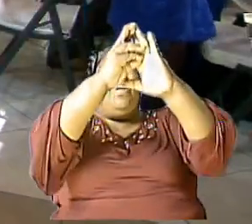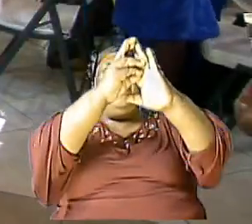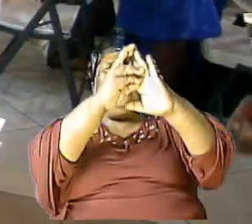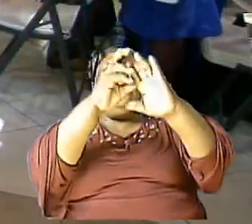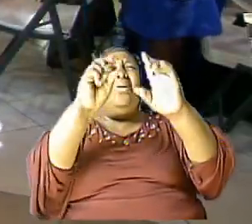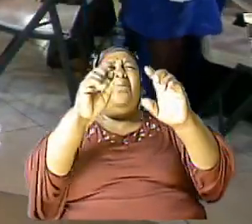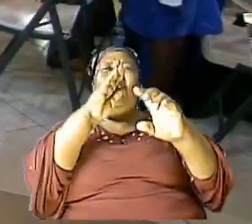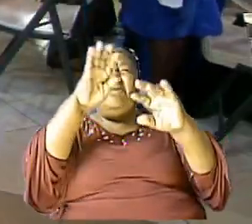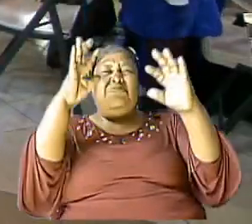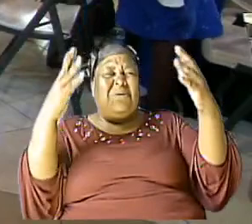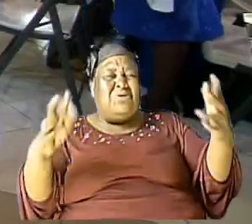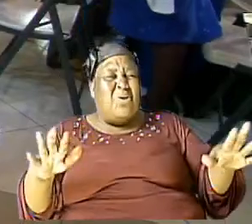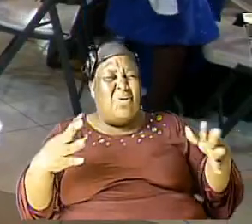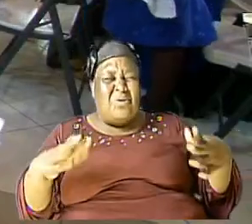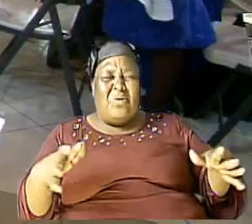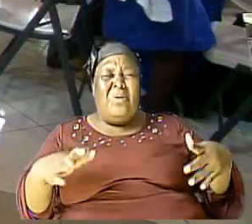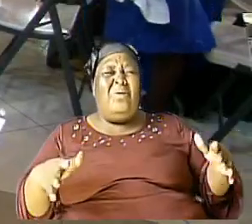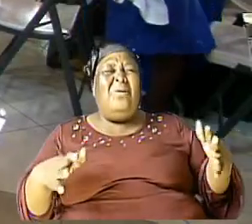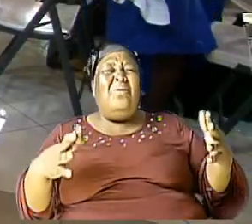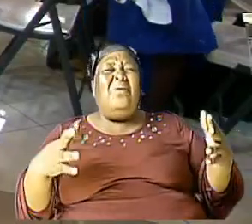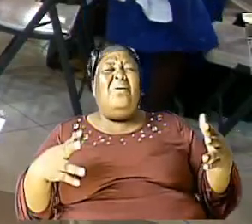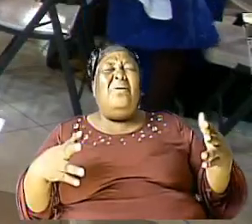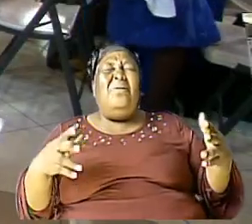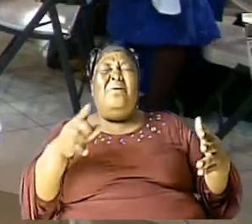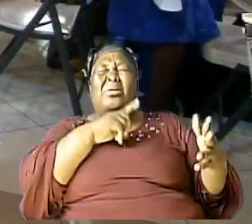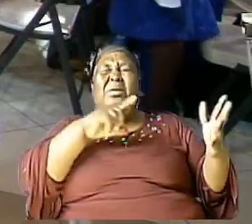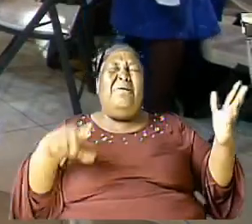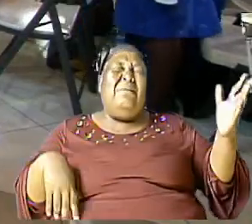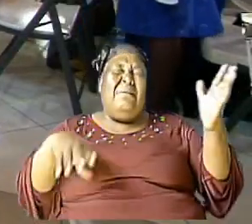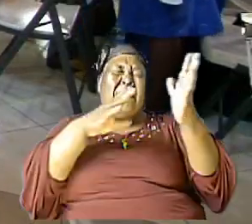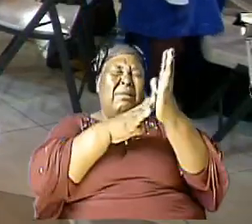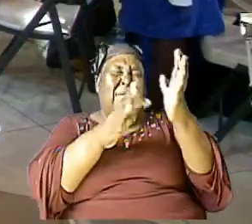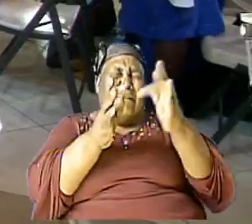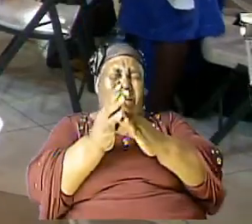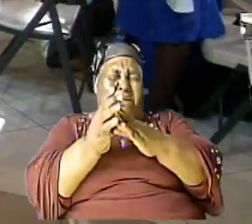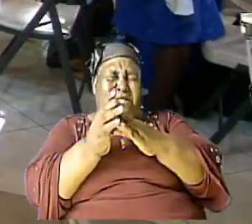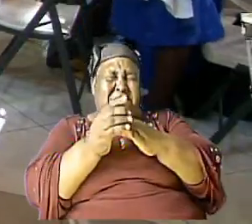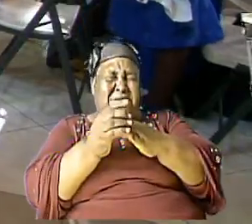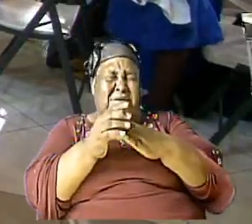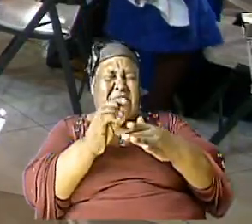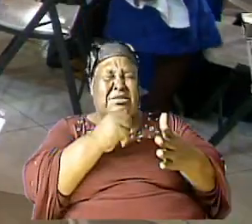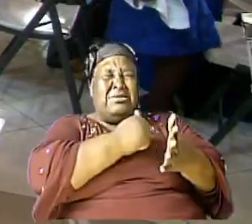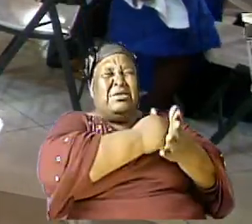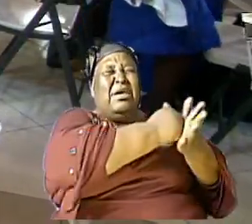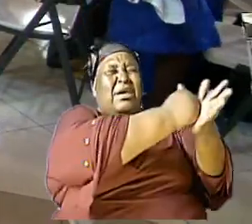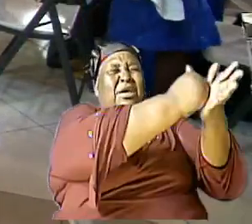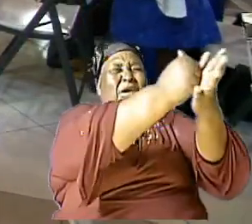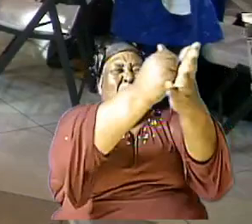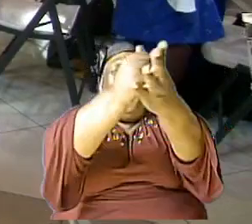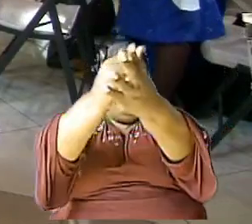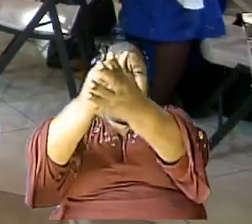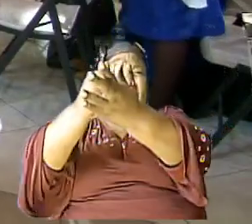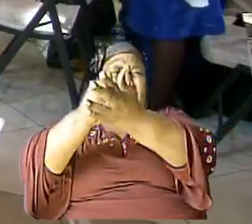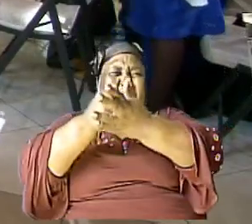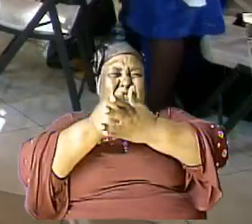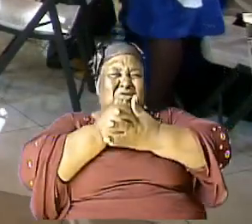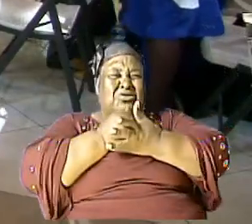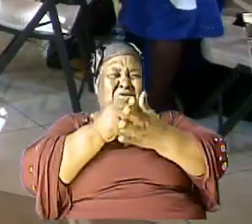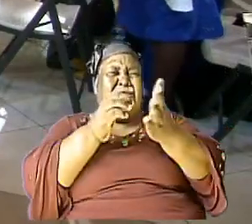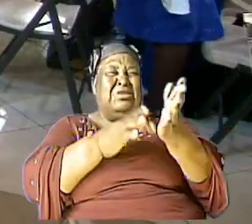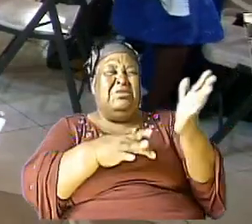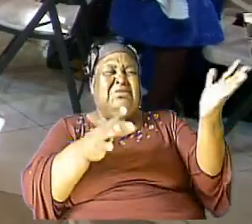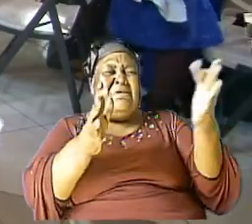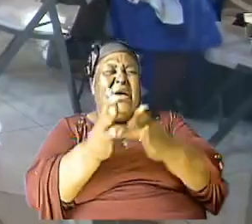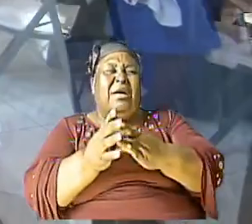your hands. Hold them in the hollows of your hands. And let not that adversary pluck any of them